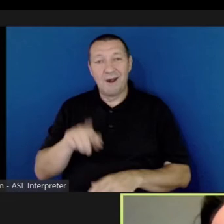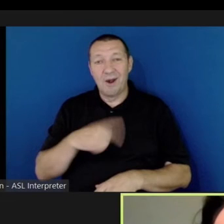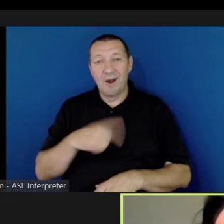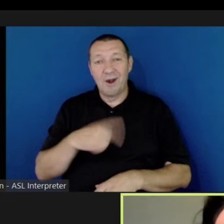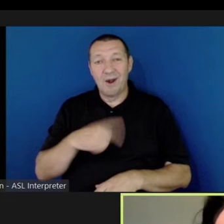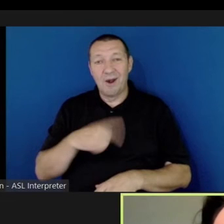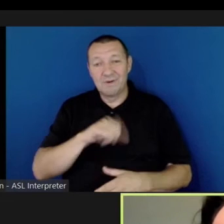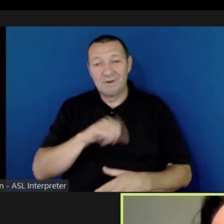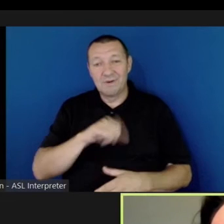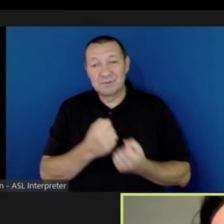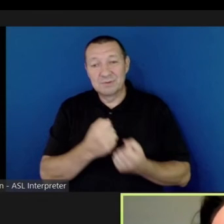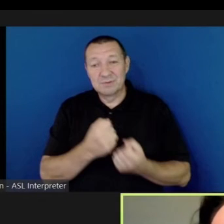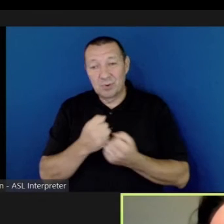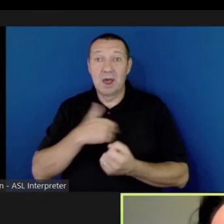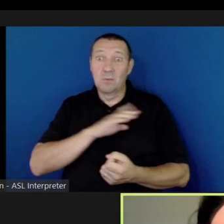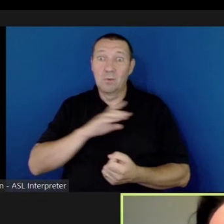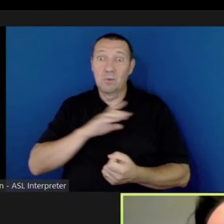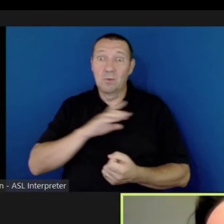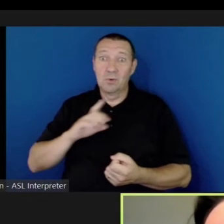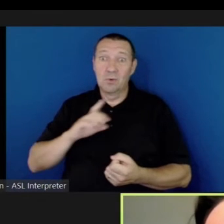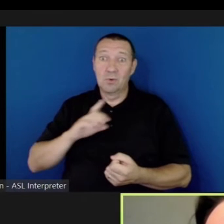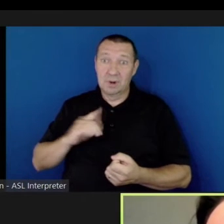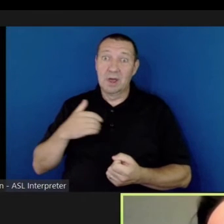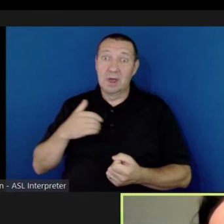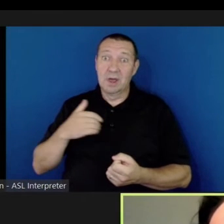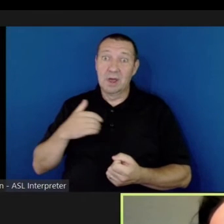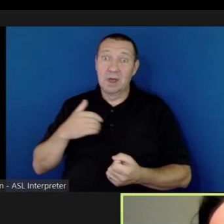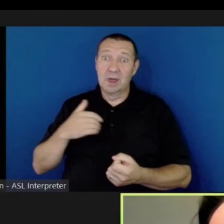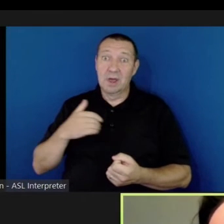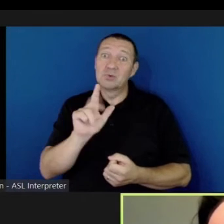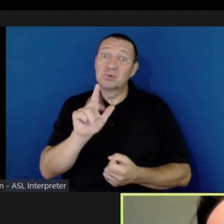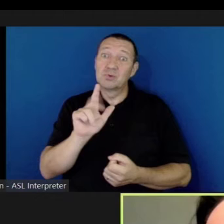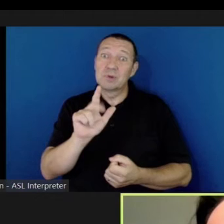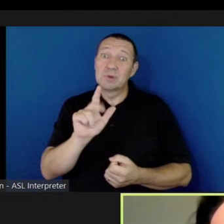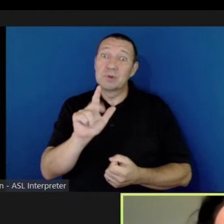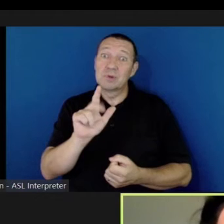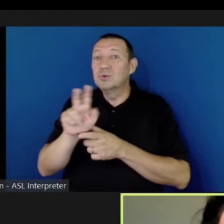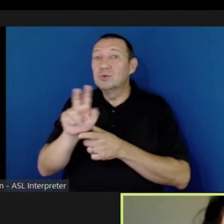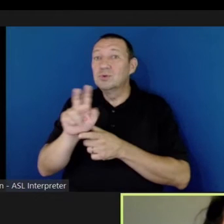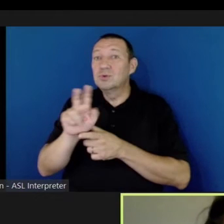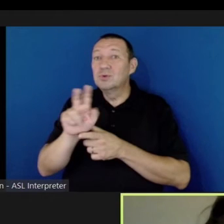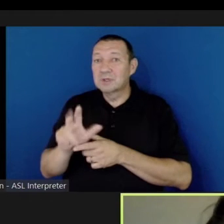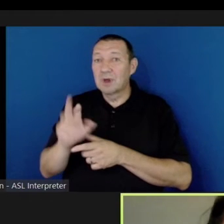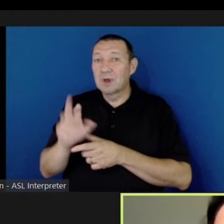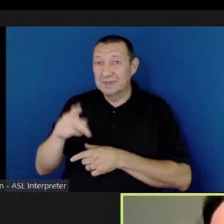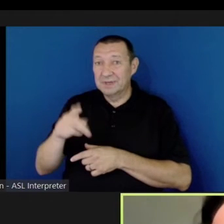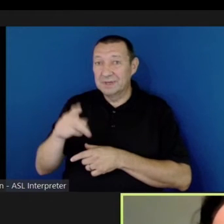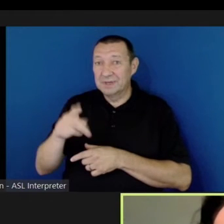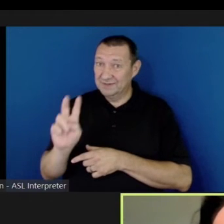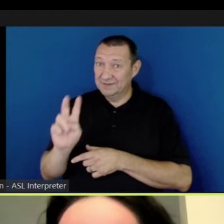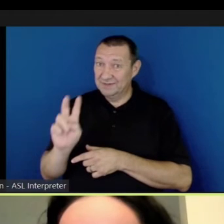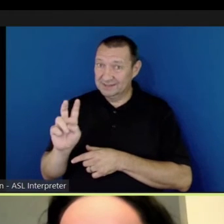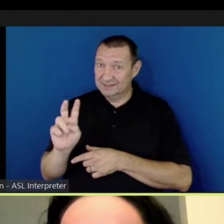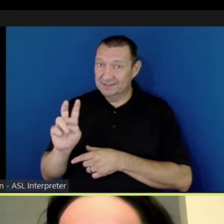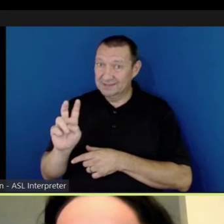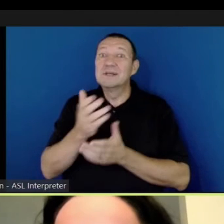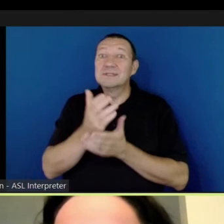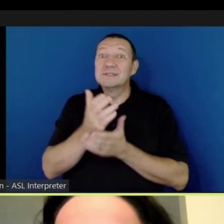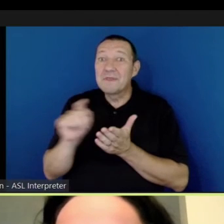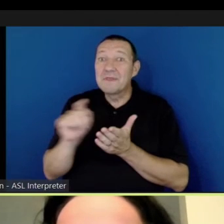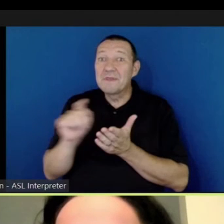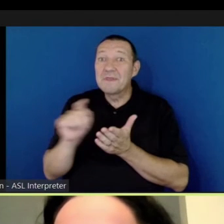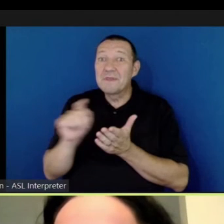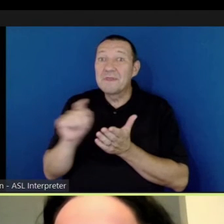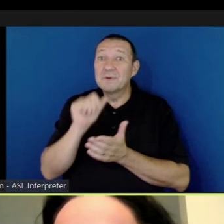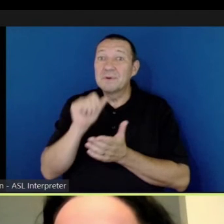has 23 members, 2/3 of which are RPCVs, several of which aren't even RPCVs from